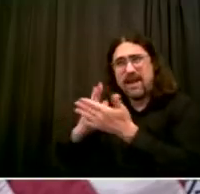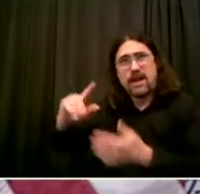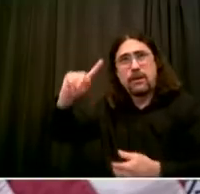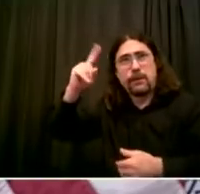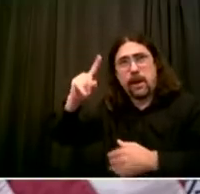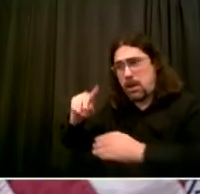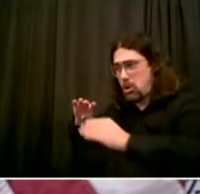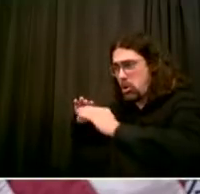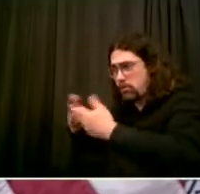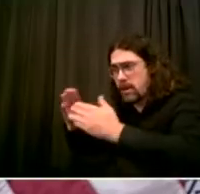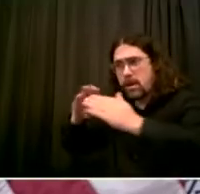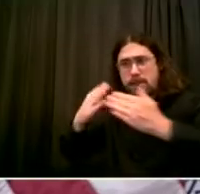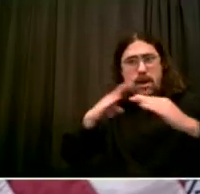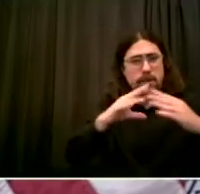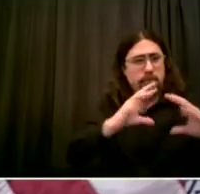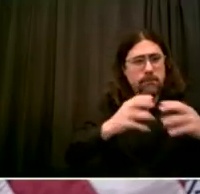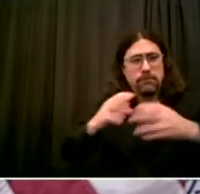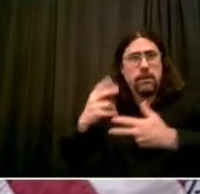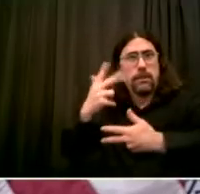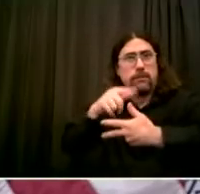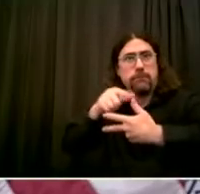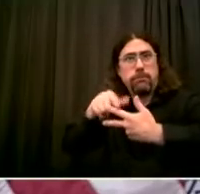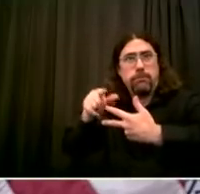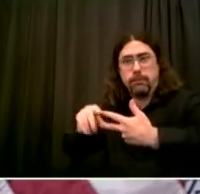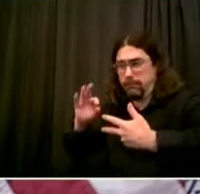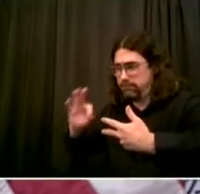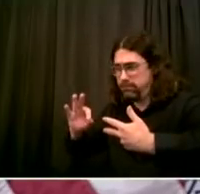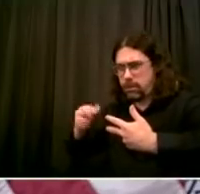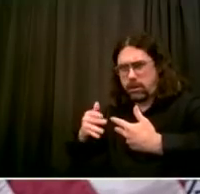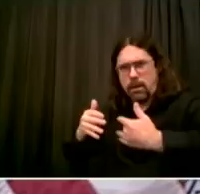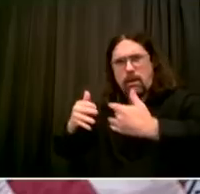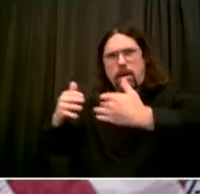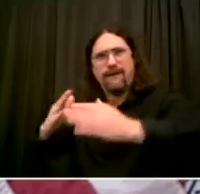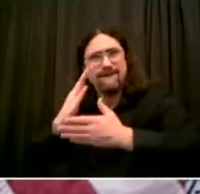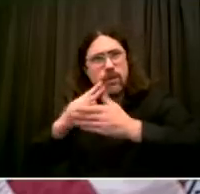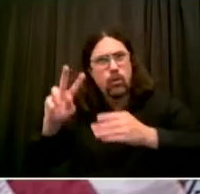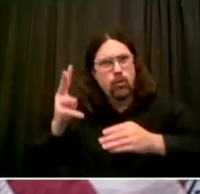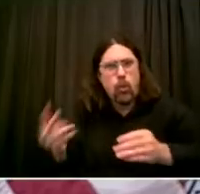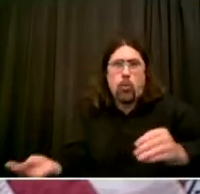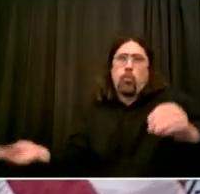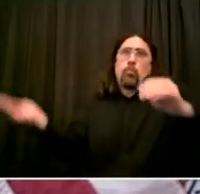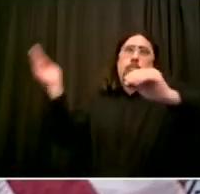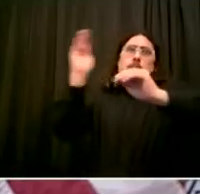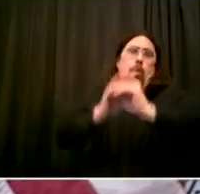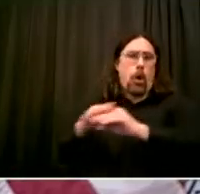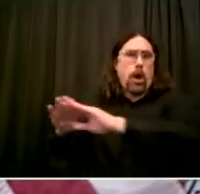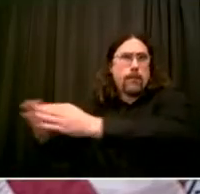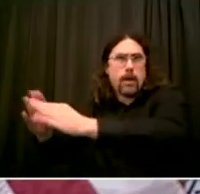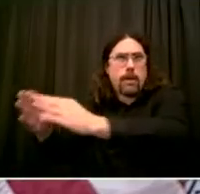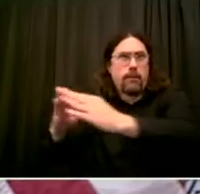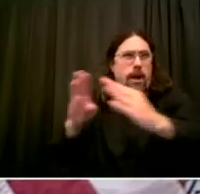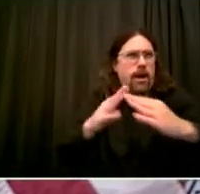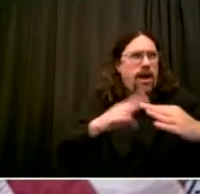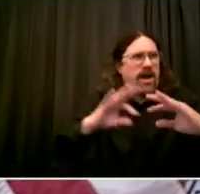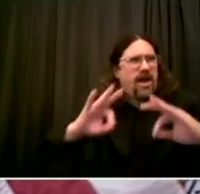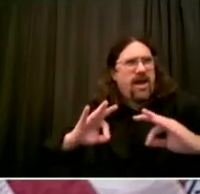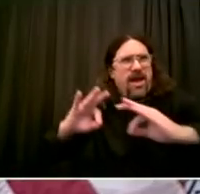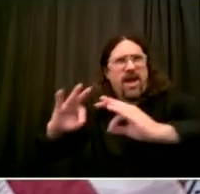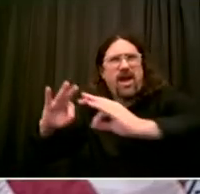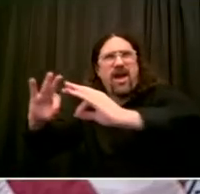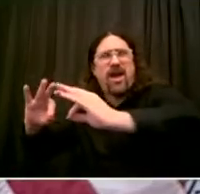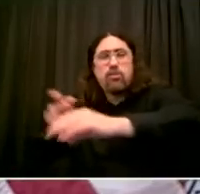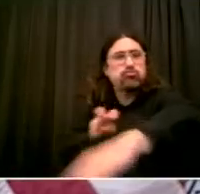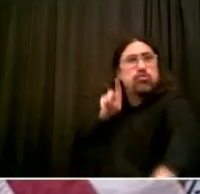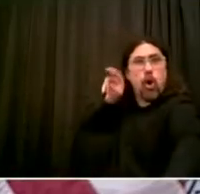the best way to guarantee we don't get to our reopening. So of course we're going to enforce this, and we're going to enforce it aggressively, because we have to get this right.